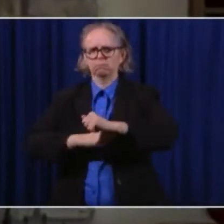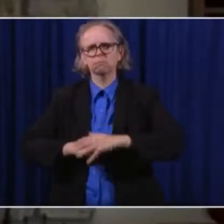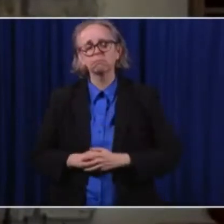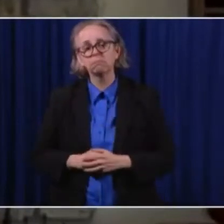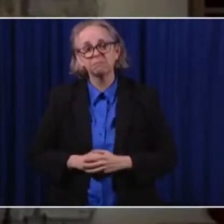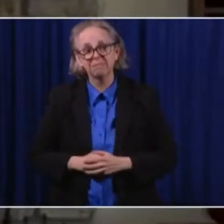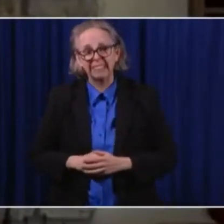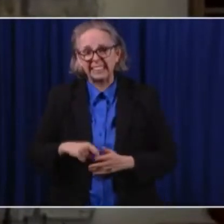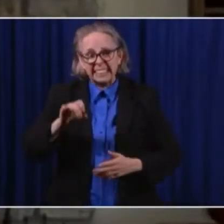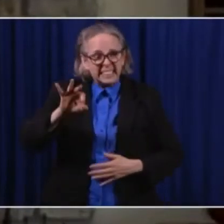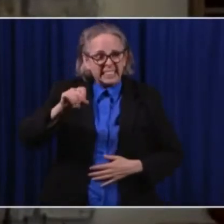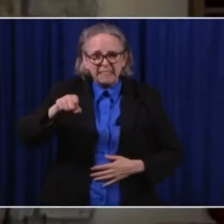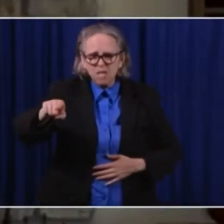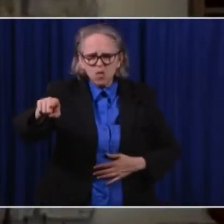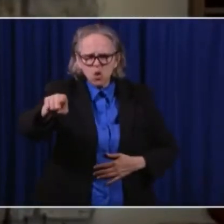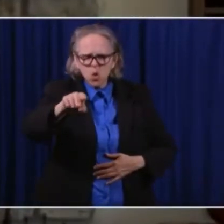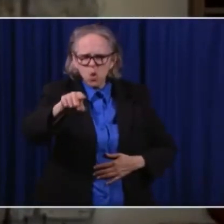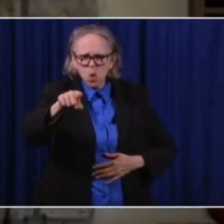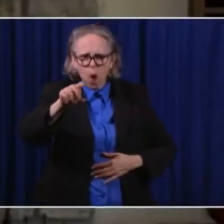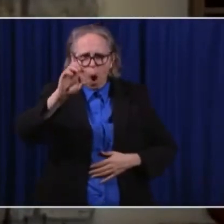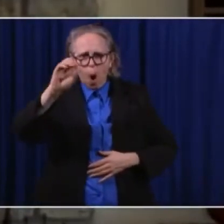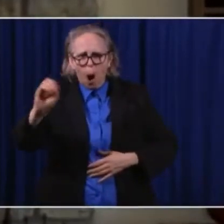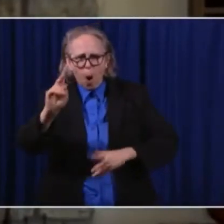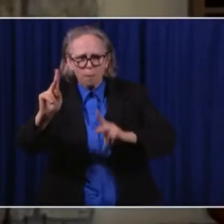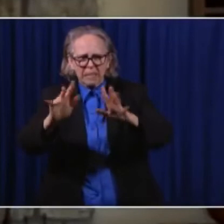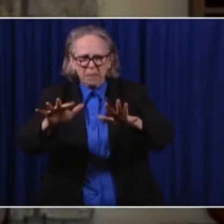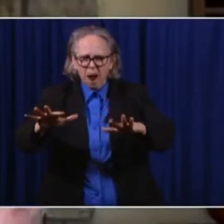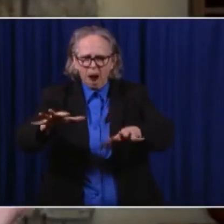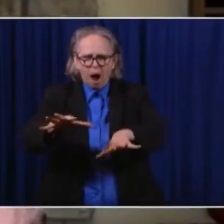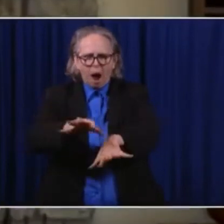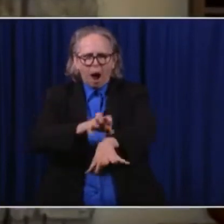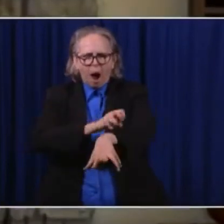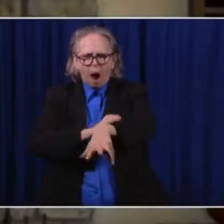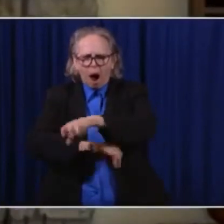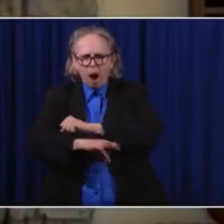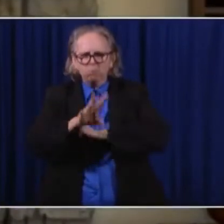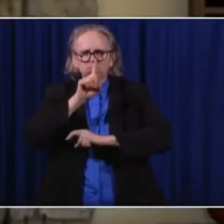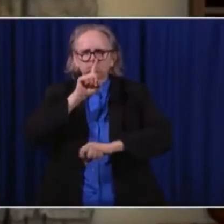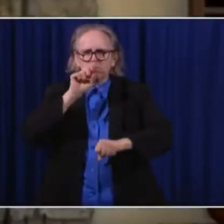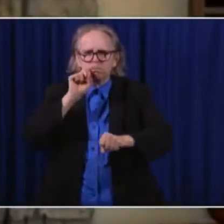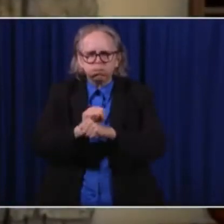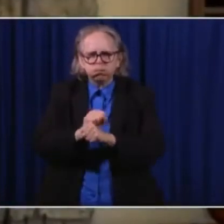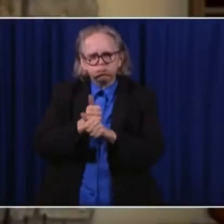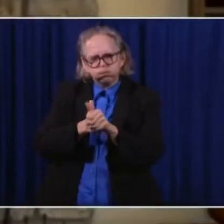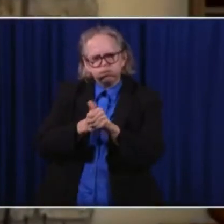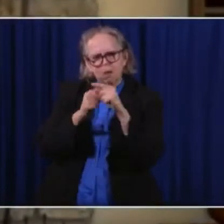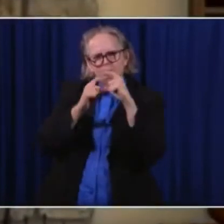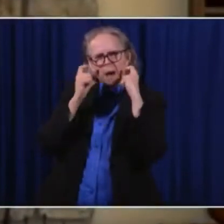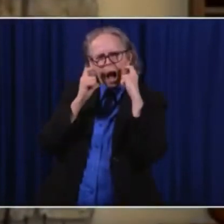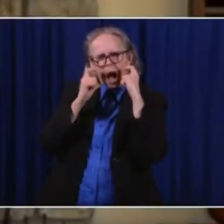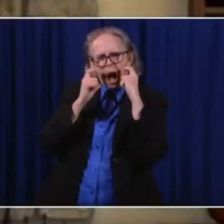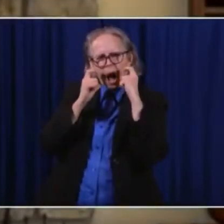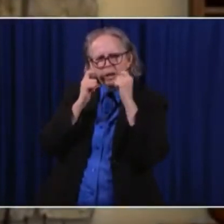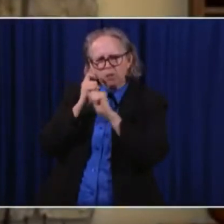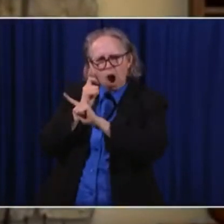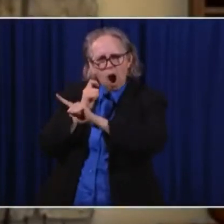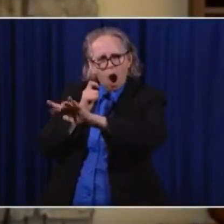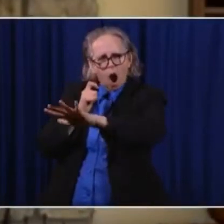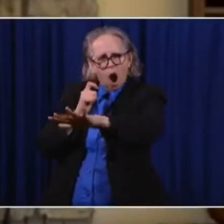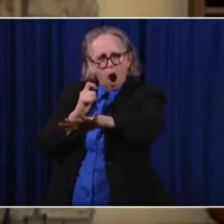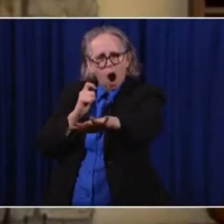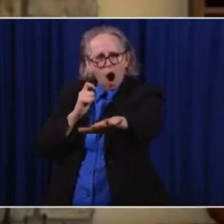really get the percentage of mask wearing. I go back to what Jack said. I disagree with what Jack said. We have some communities where